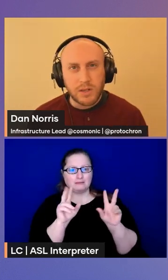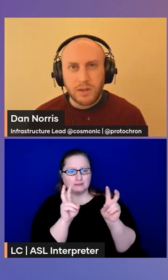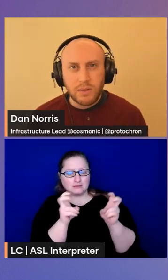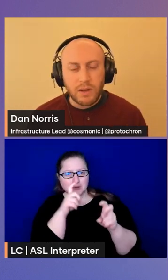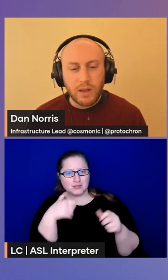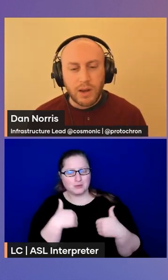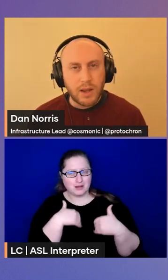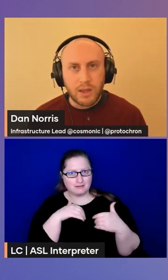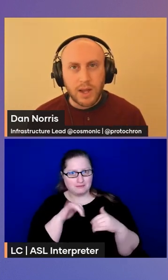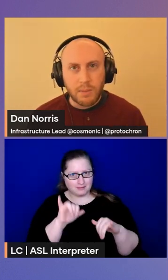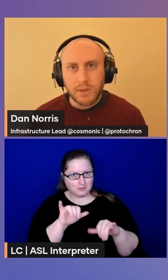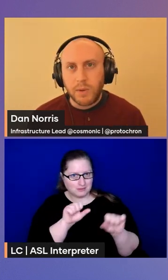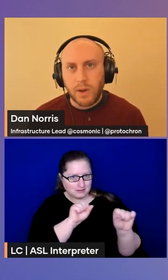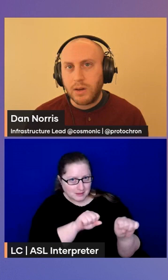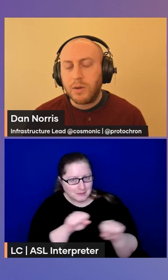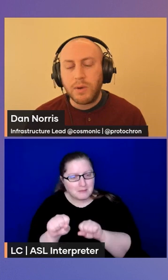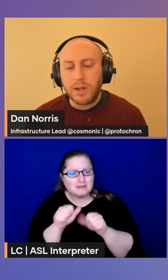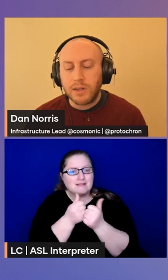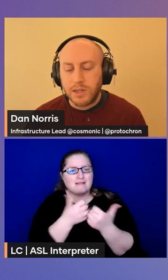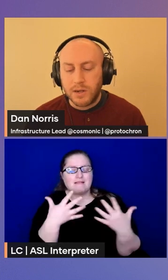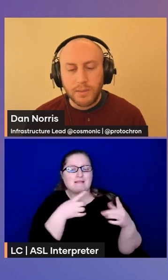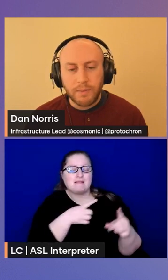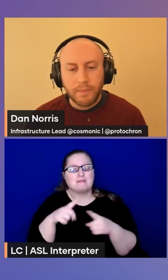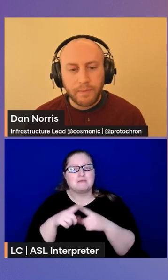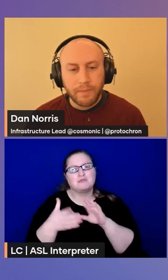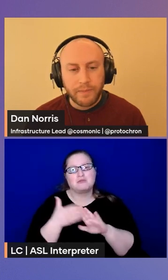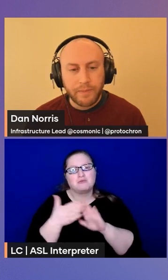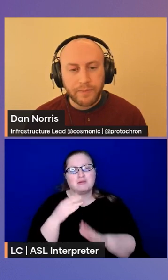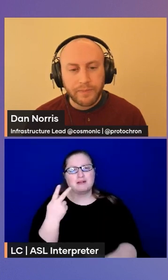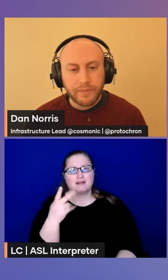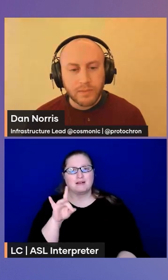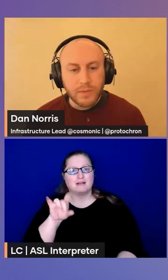capabilities just in anything that happens to be running in a Kubernetes cluster.